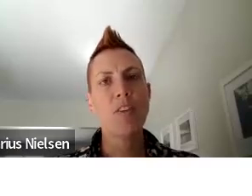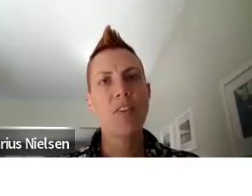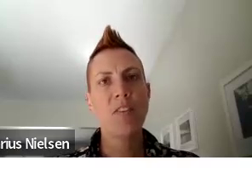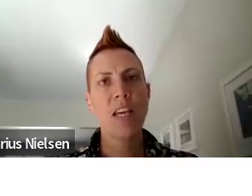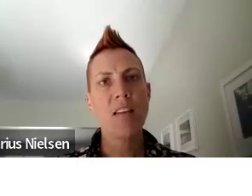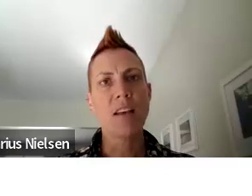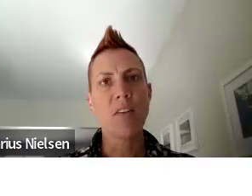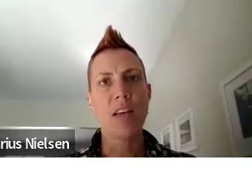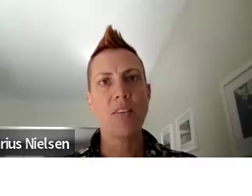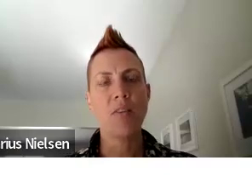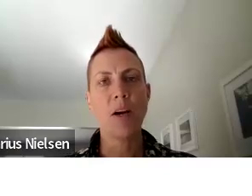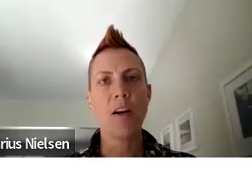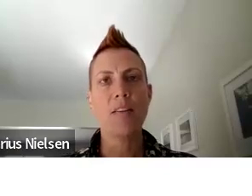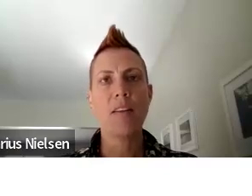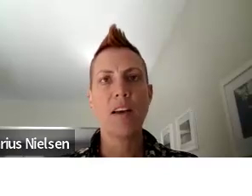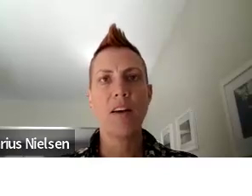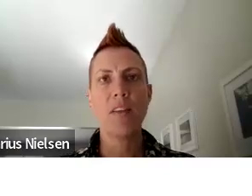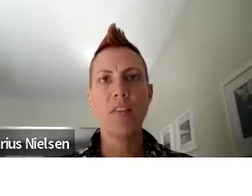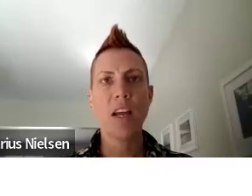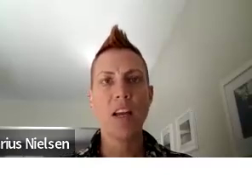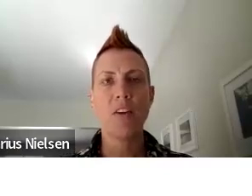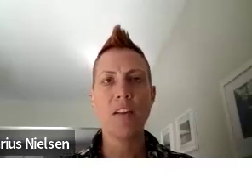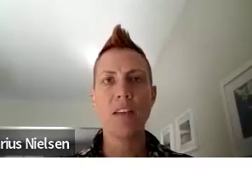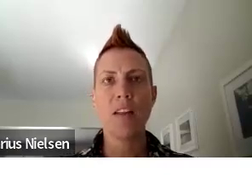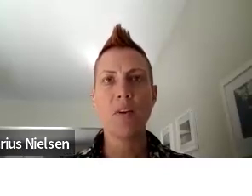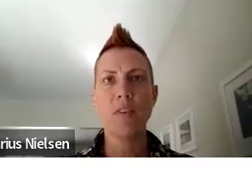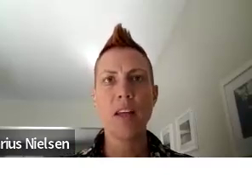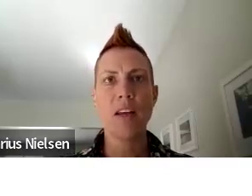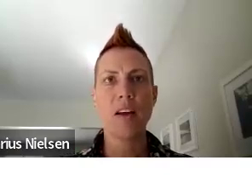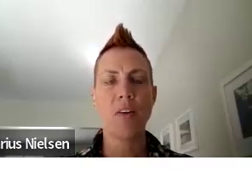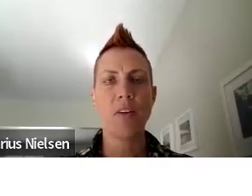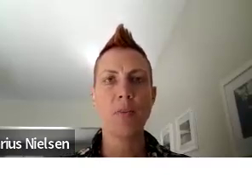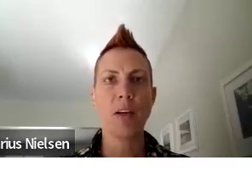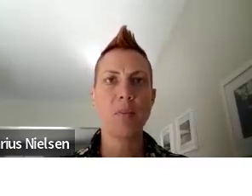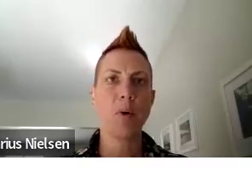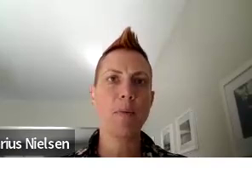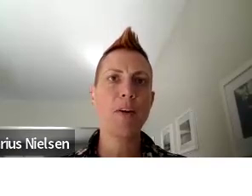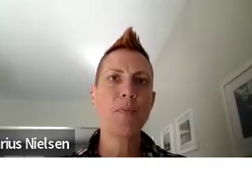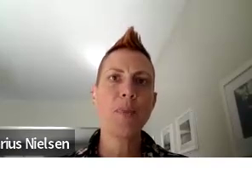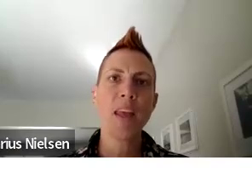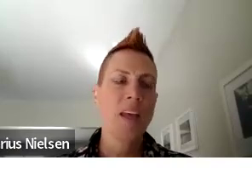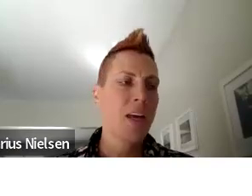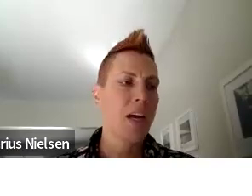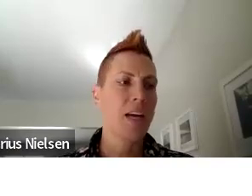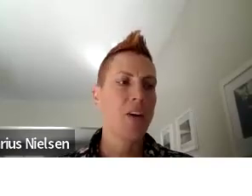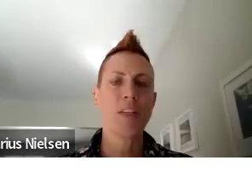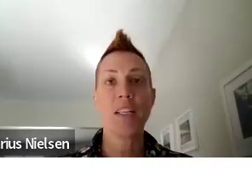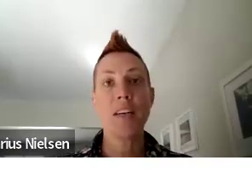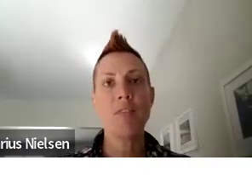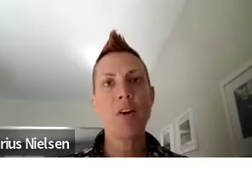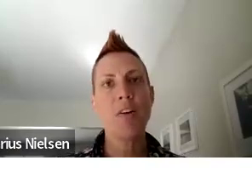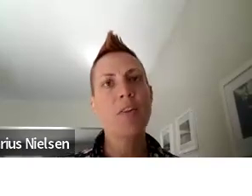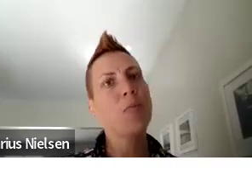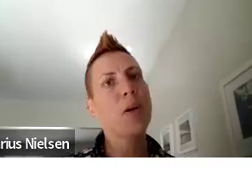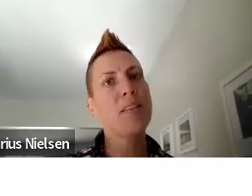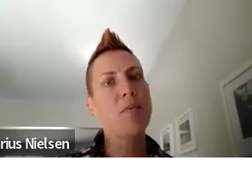over Region C, the southeast part of the state, including the San Luis Valley and Colorado Springs and Pueblo. I currently